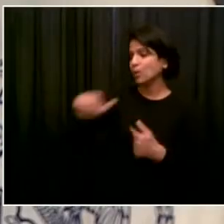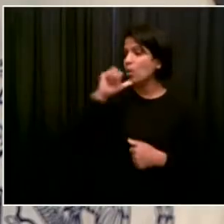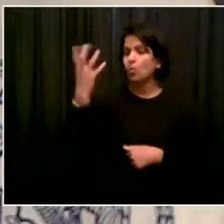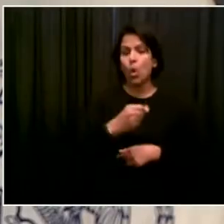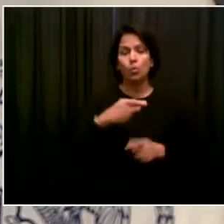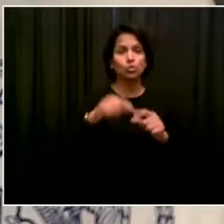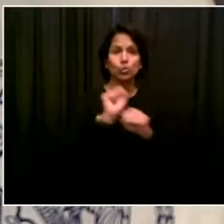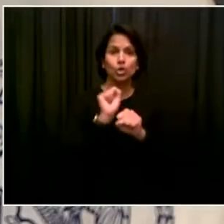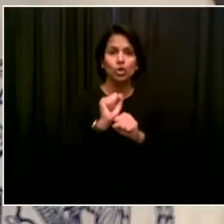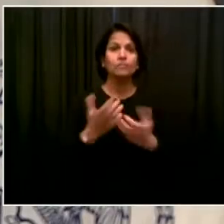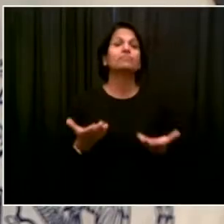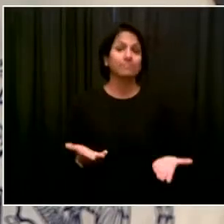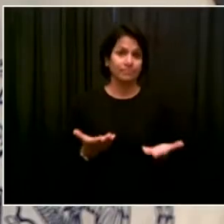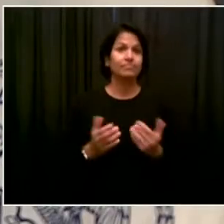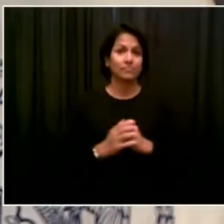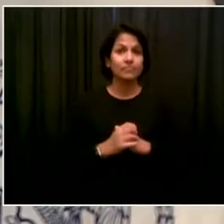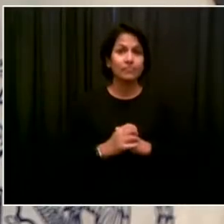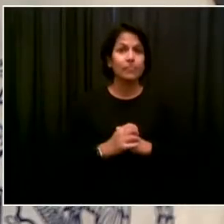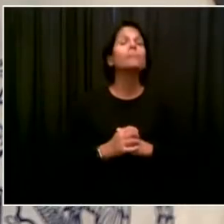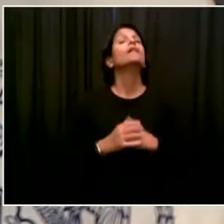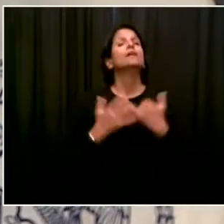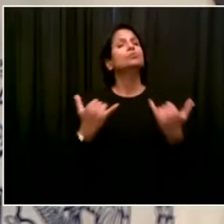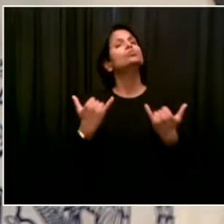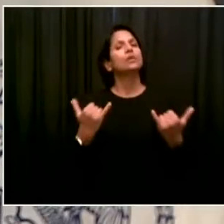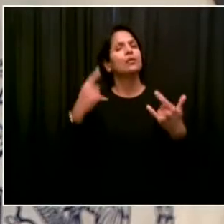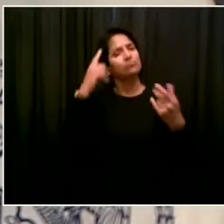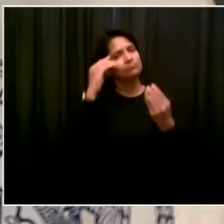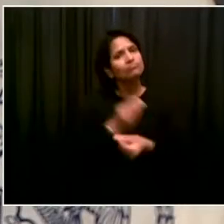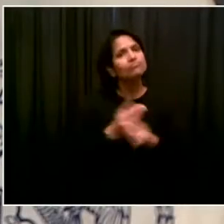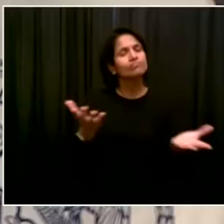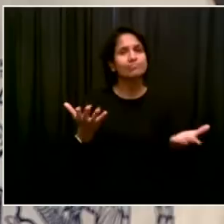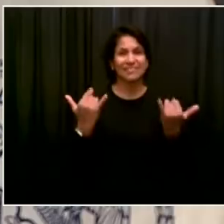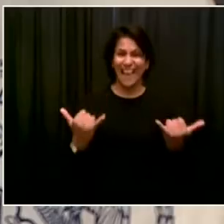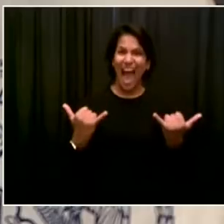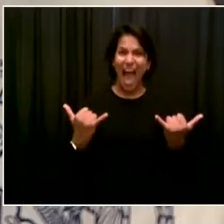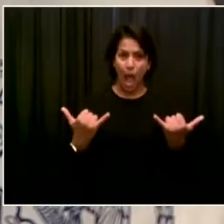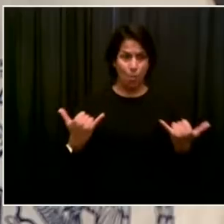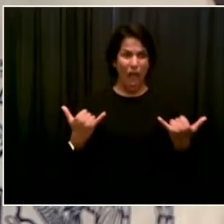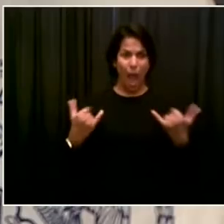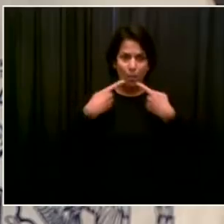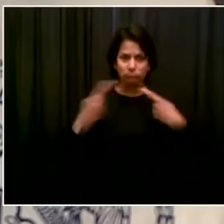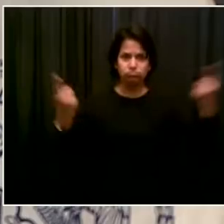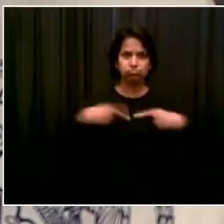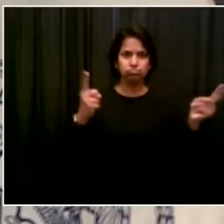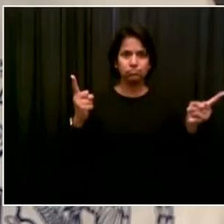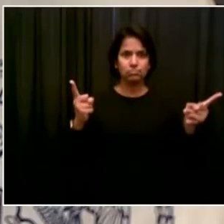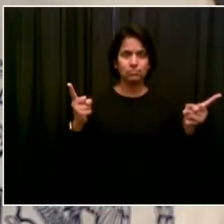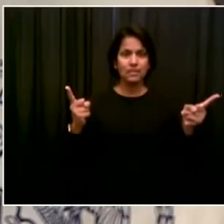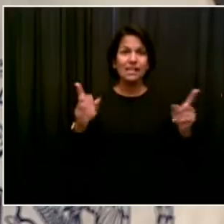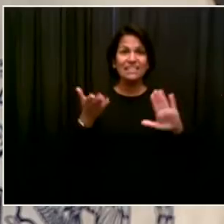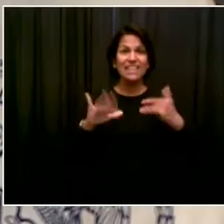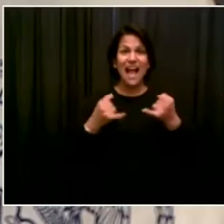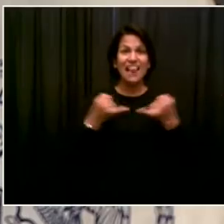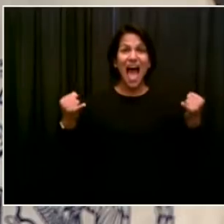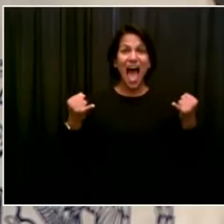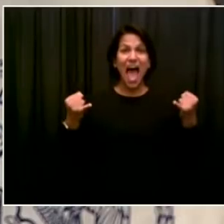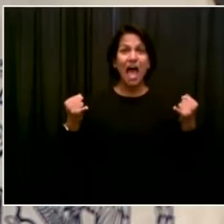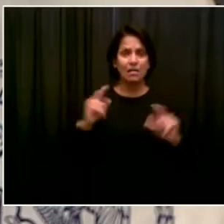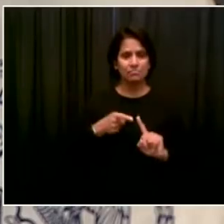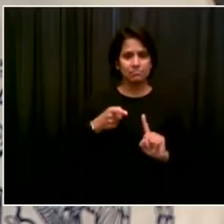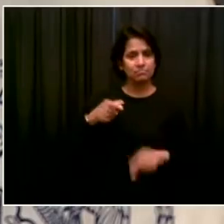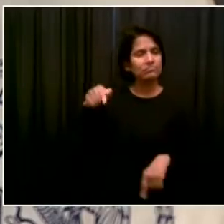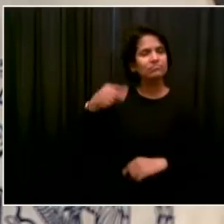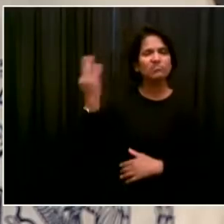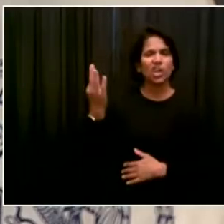vaccinated, the deadline is 5 p.m. on Friday, October 29th. There is a small group of uniformed correction officers